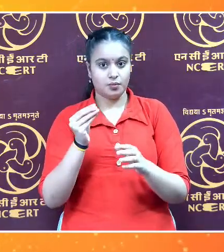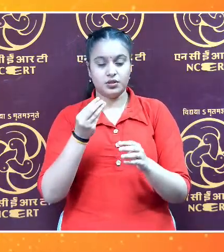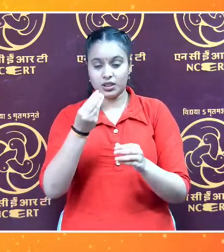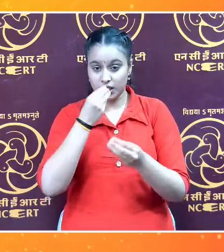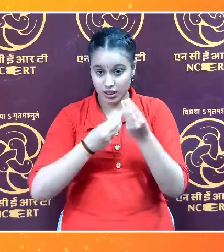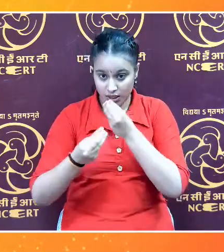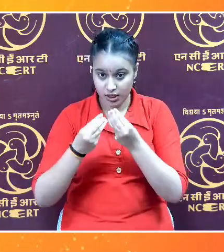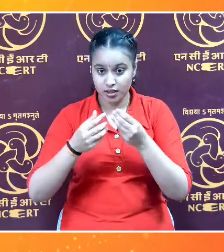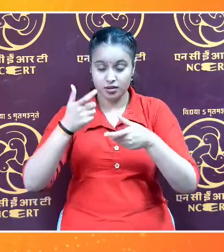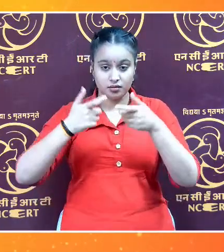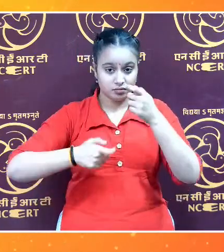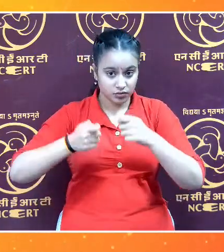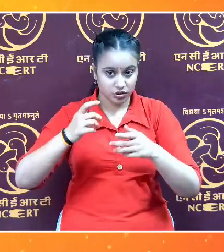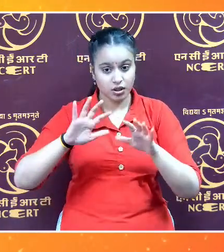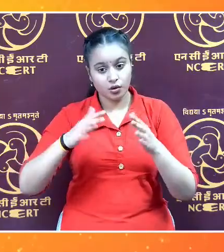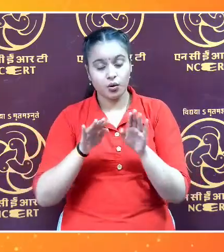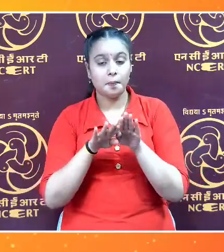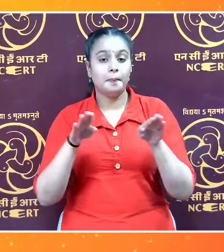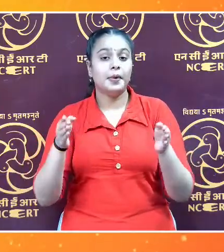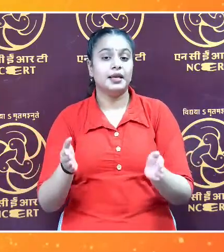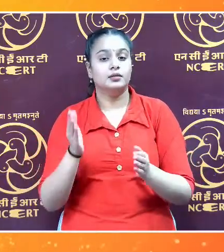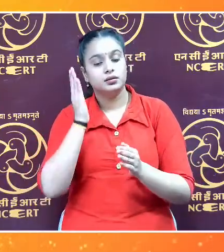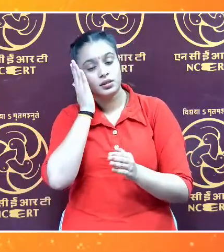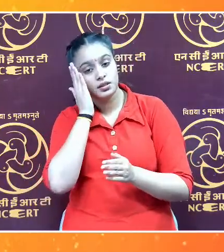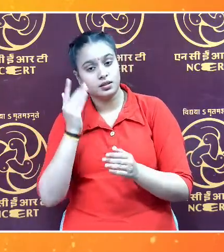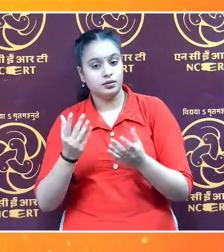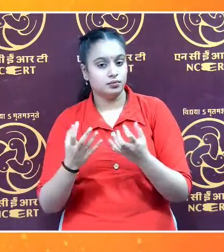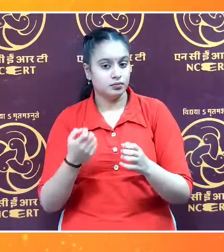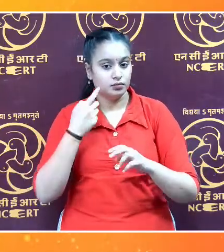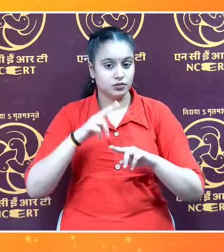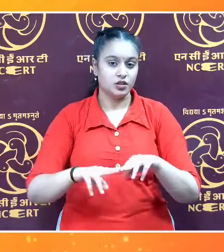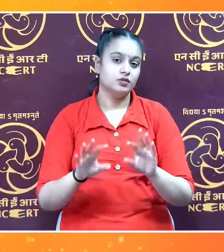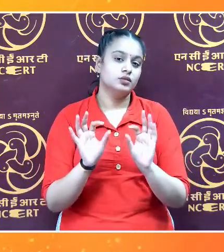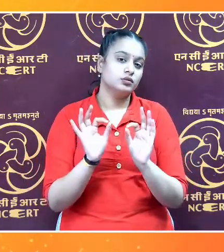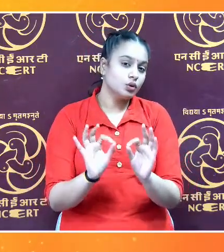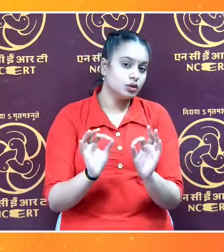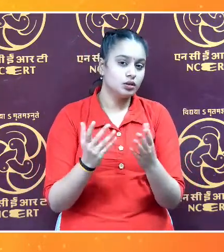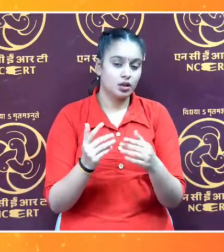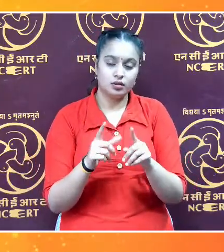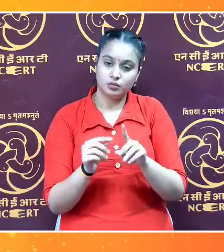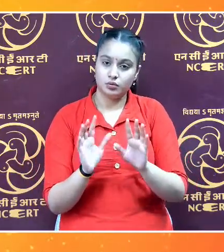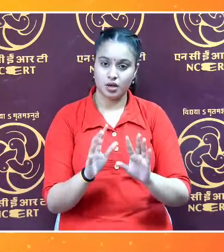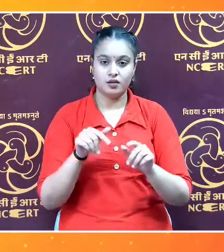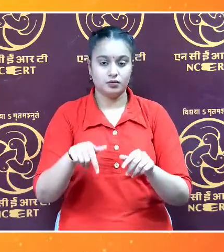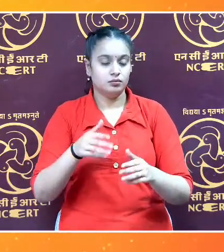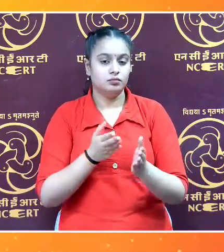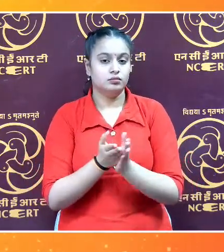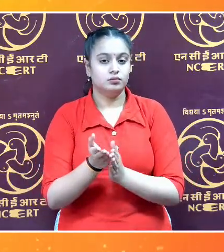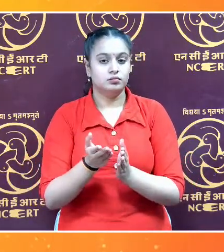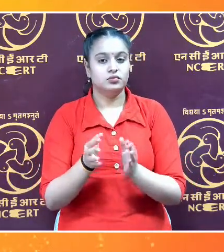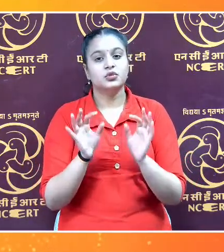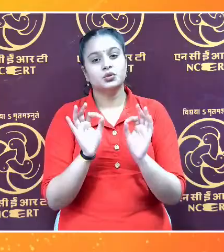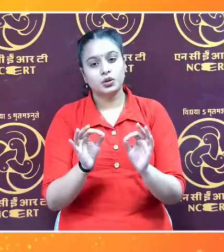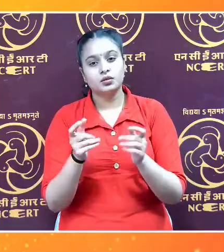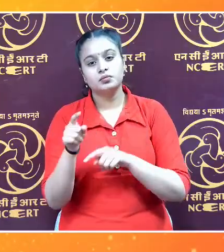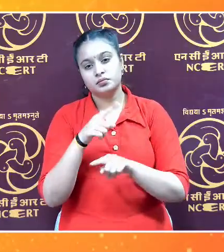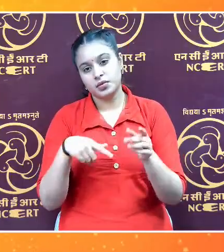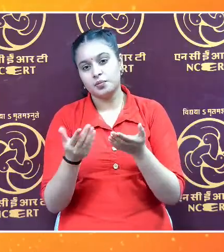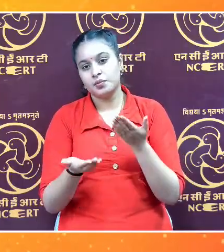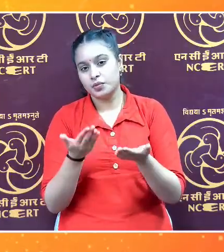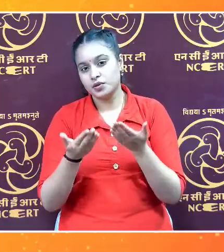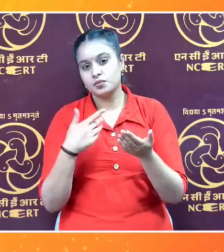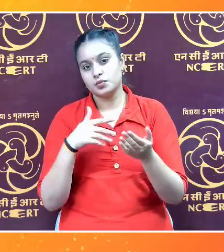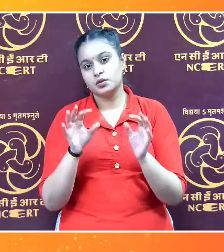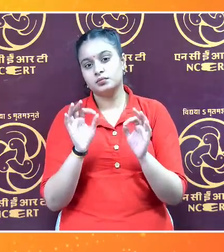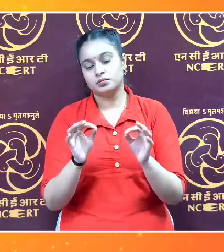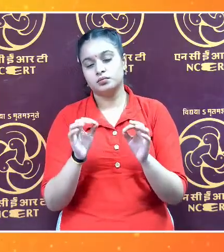and a bedding to sleep. That Yes. will be really good of you if you people are doing this. This is it's kudos to you, and you're doing a